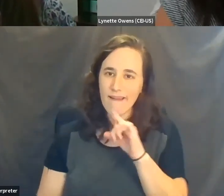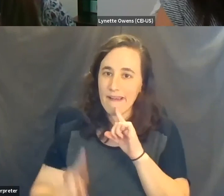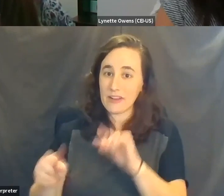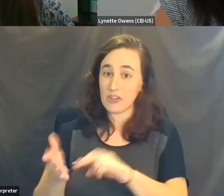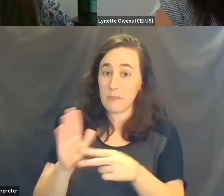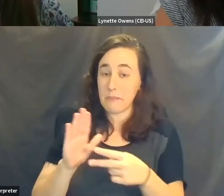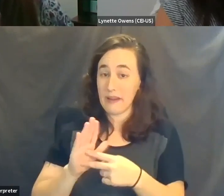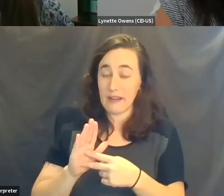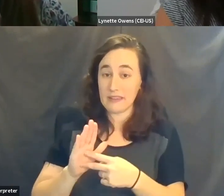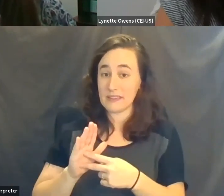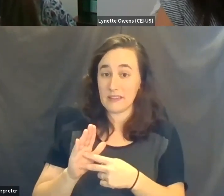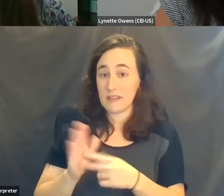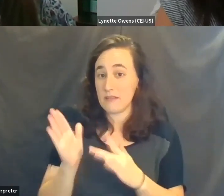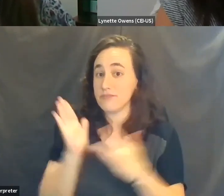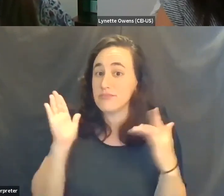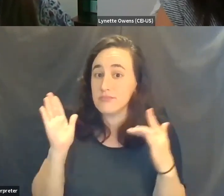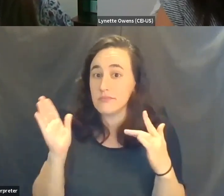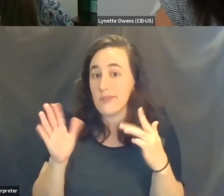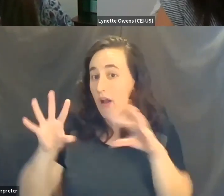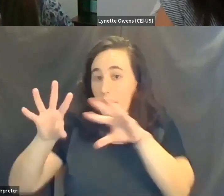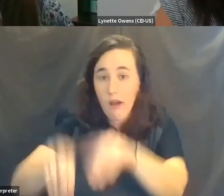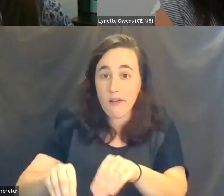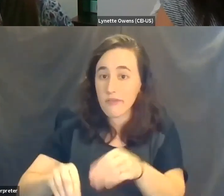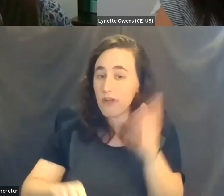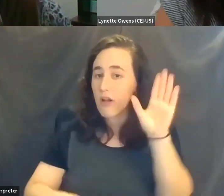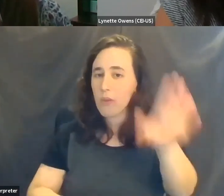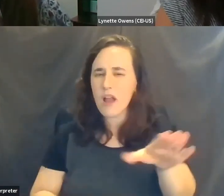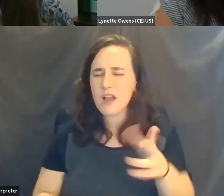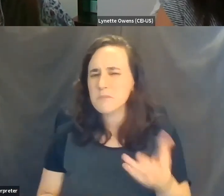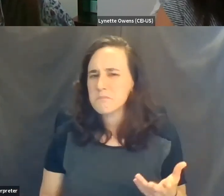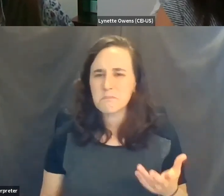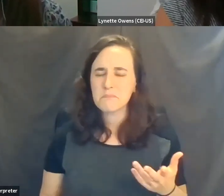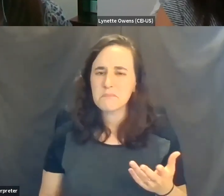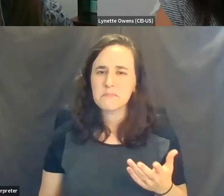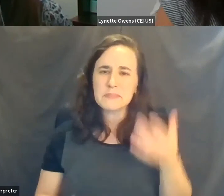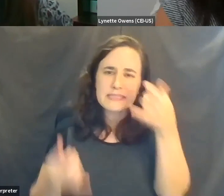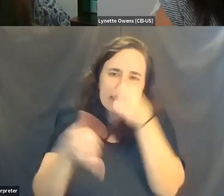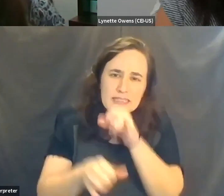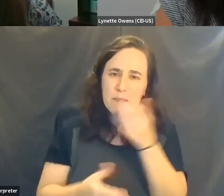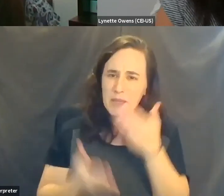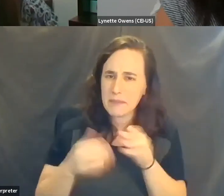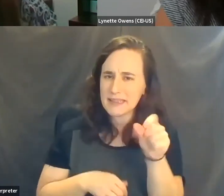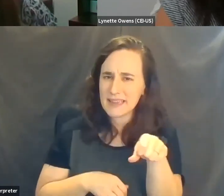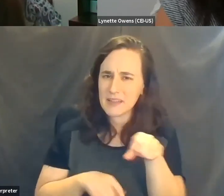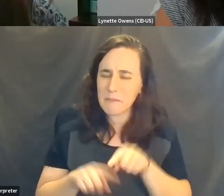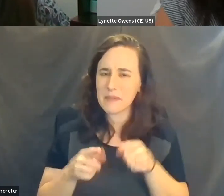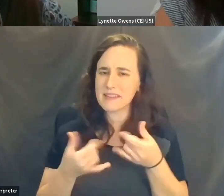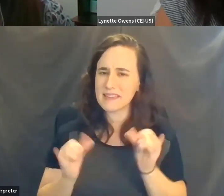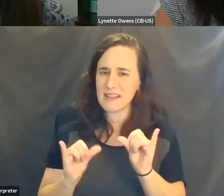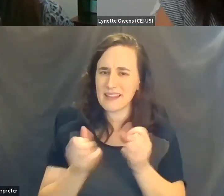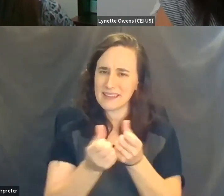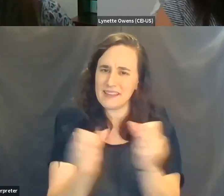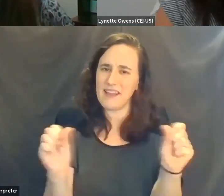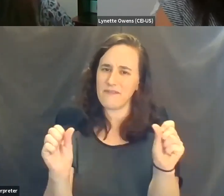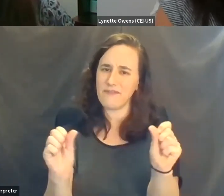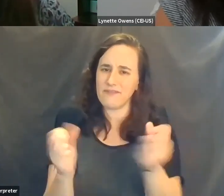avenues for, and I don't know if it's just silliness, but avenues for safe transgression, I guess. I don't know if